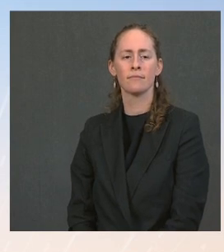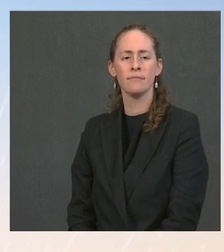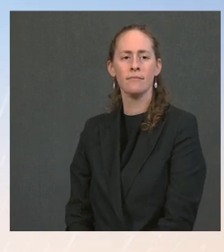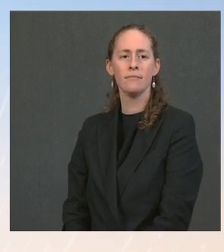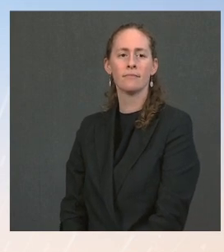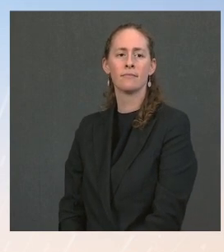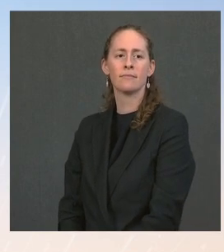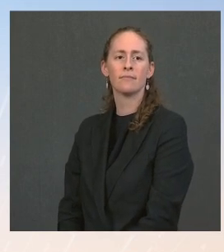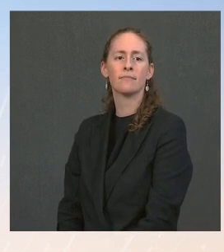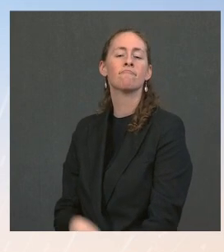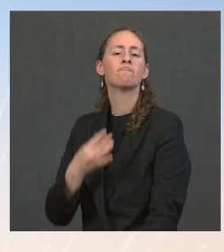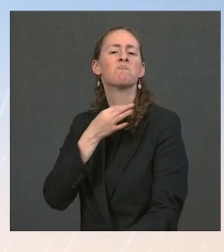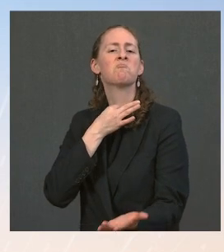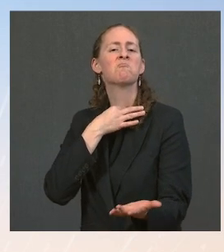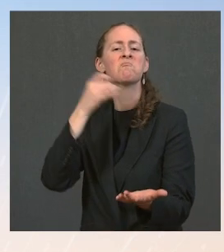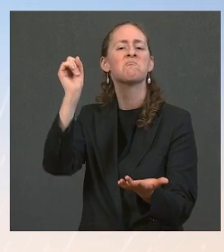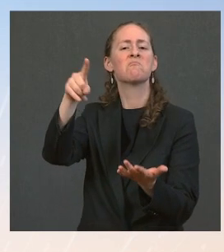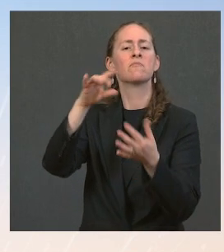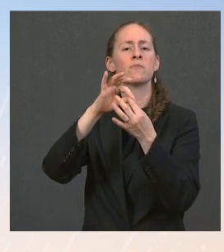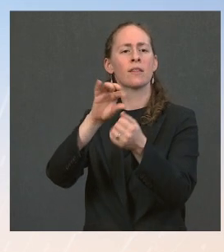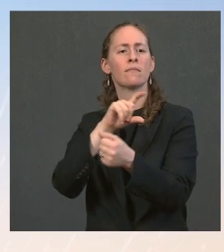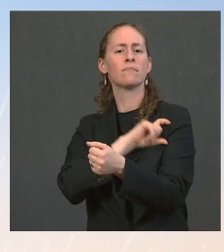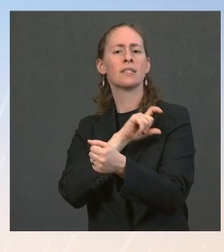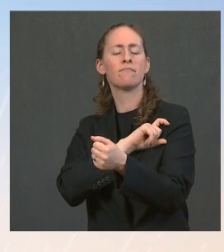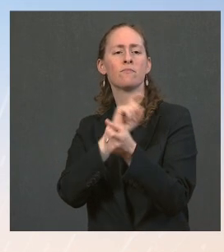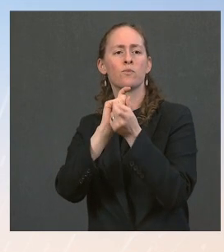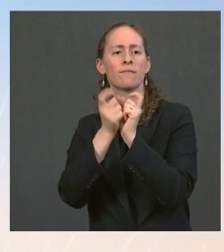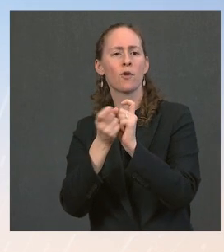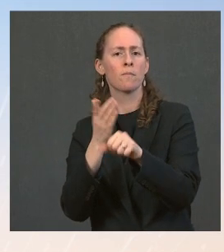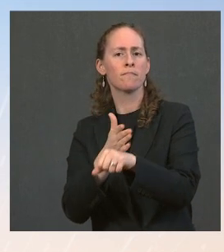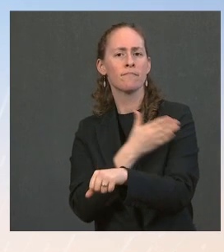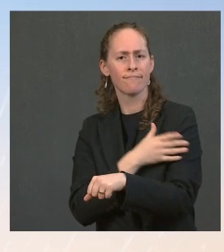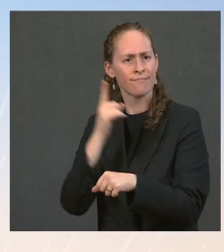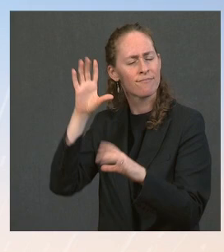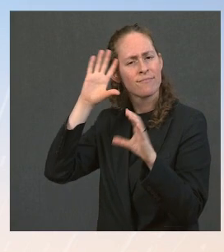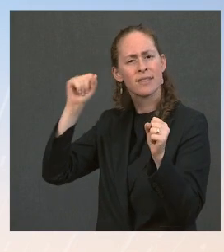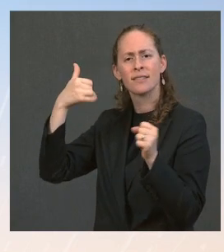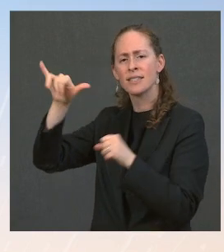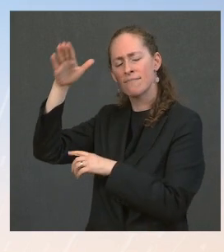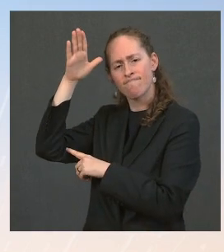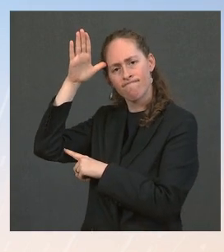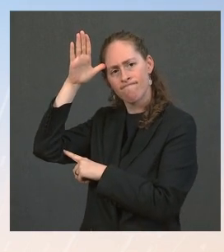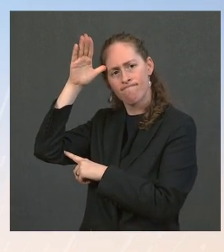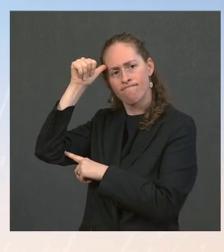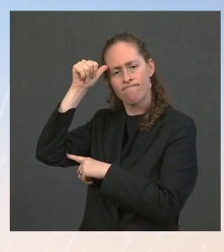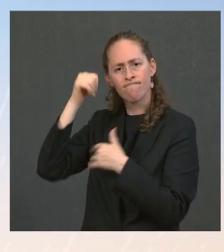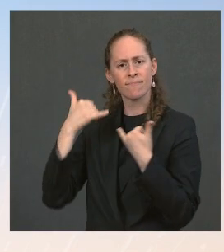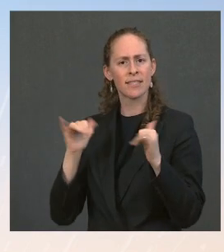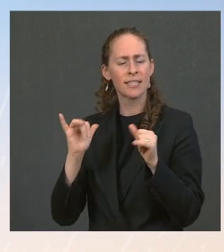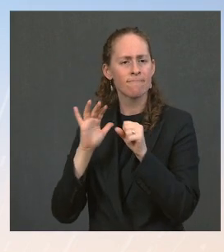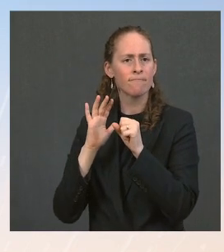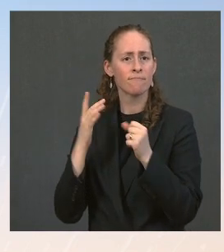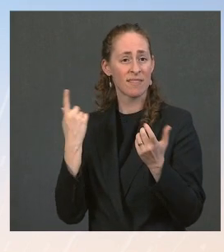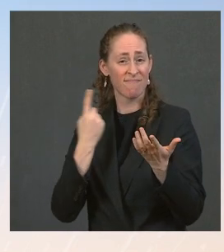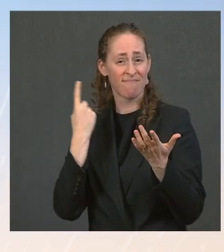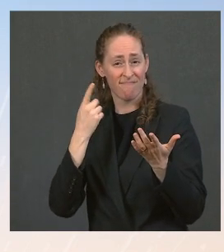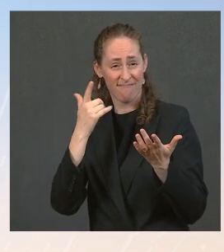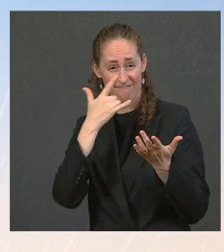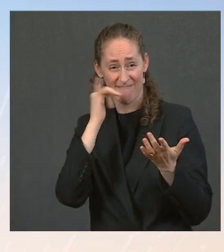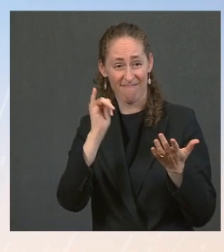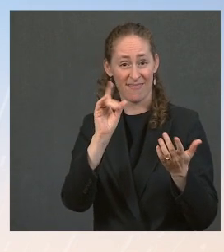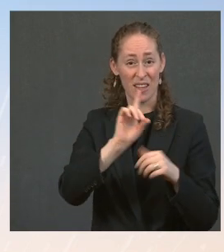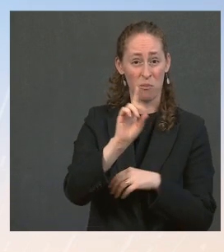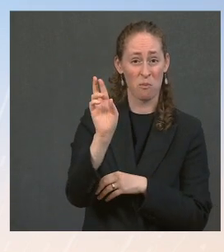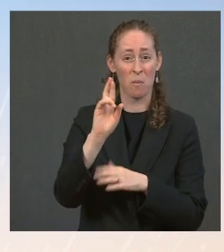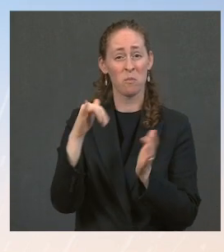mentioned earlier that this is not going to be the end of the administration's efforts, but are we looking at an end of bipartisan efforts in this way? When Biden goes back on the Hill to